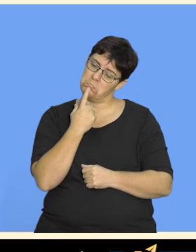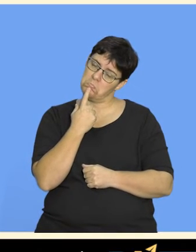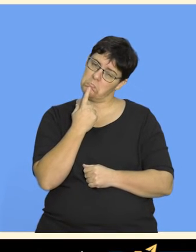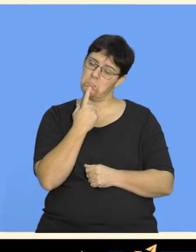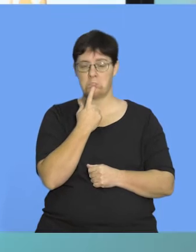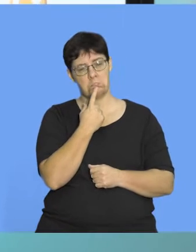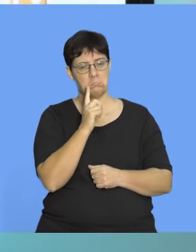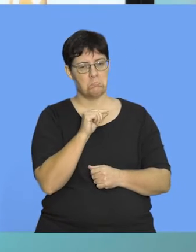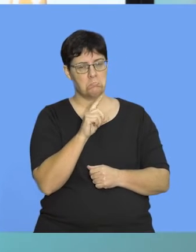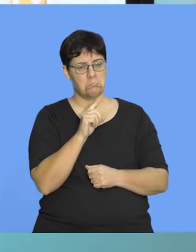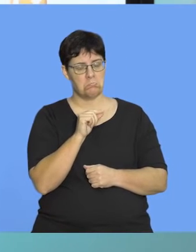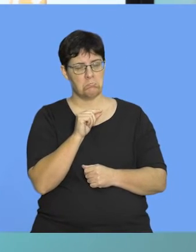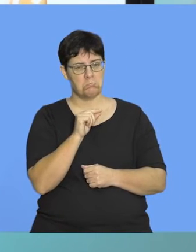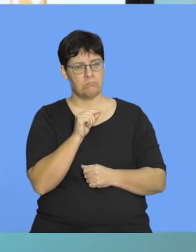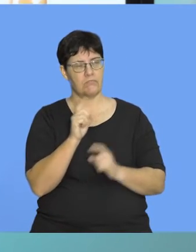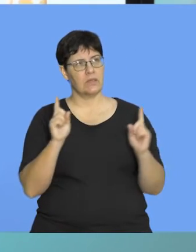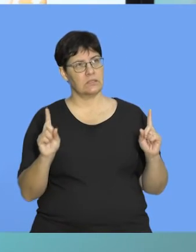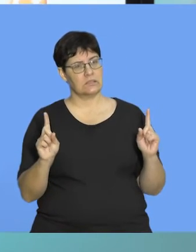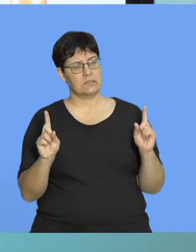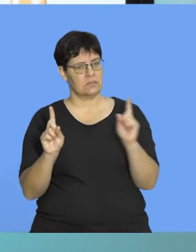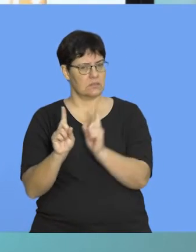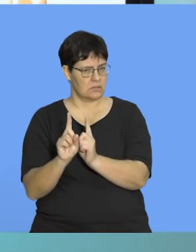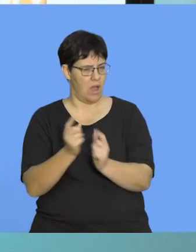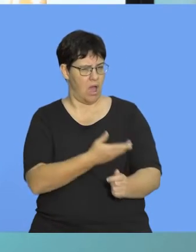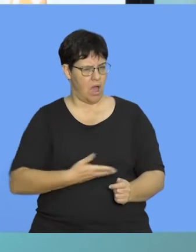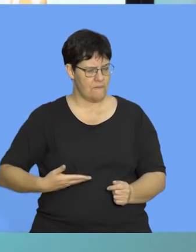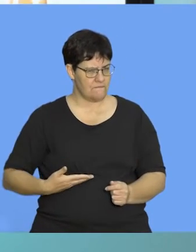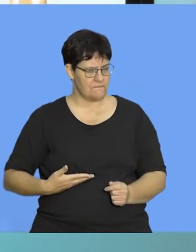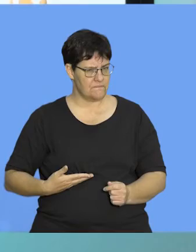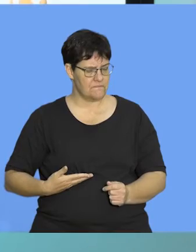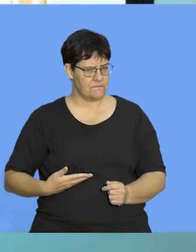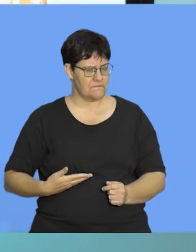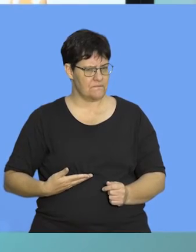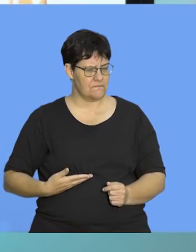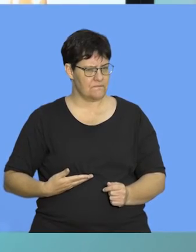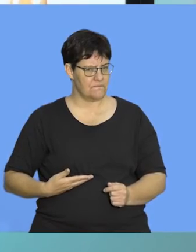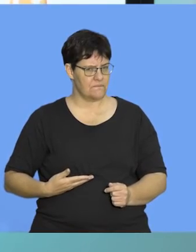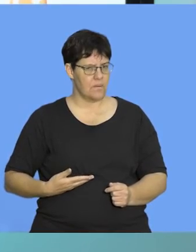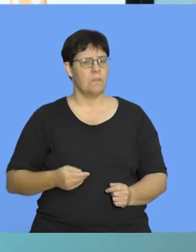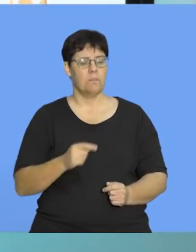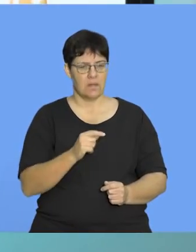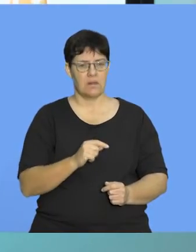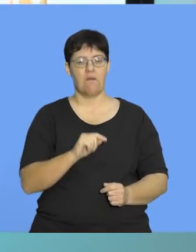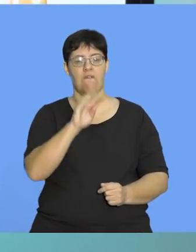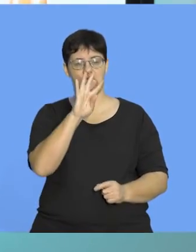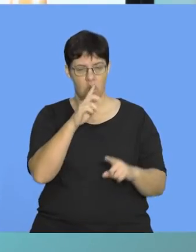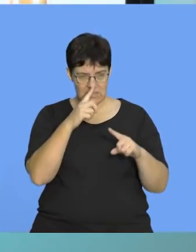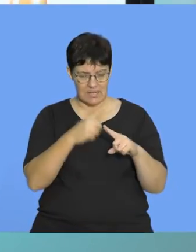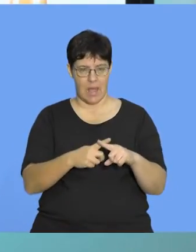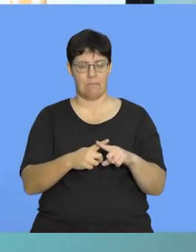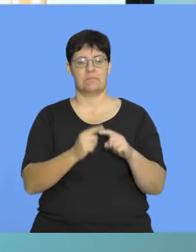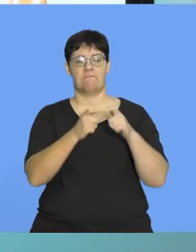Well, I halved the distance, and it became 4